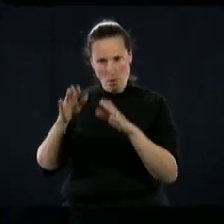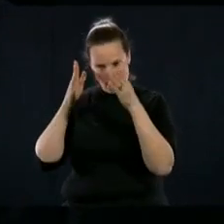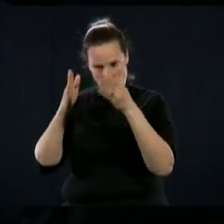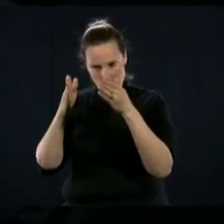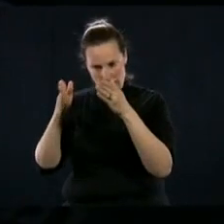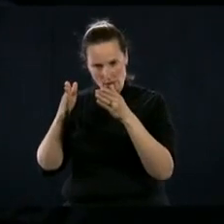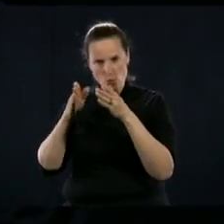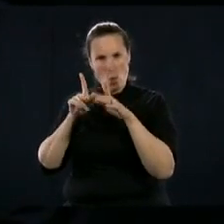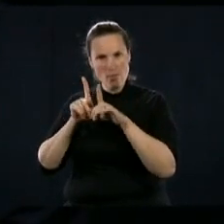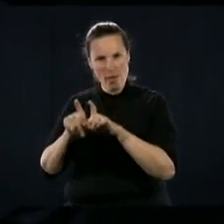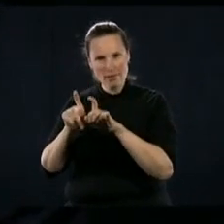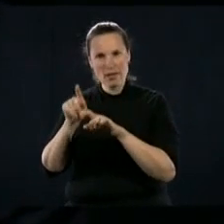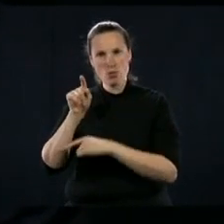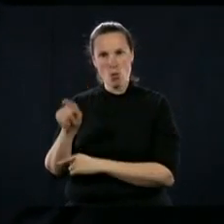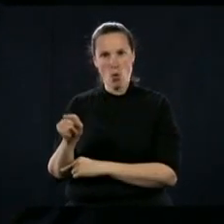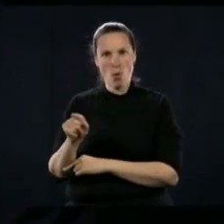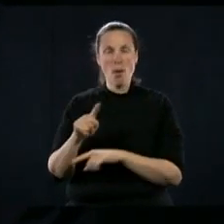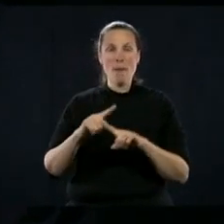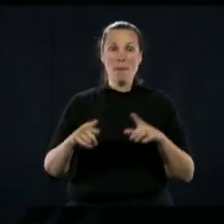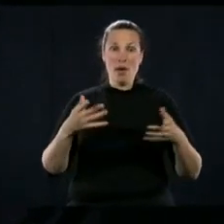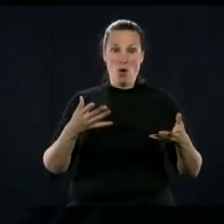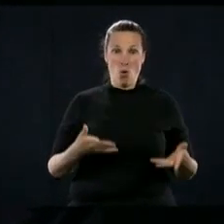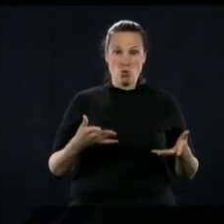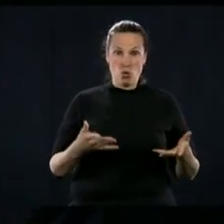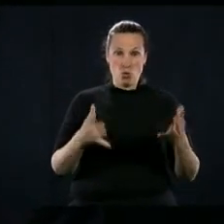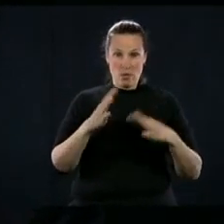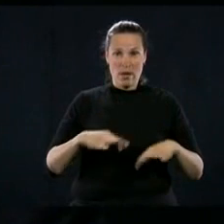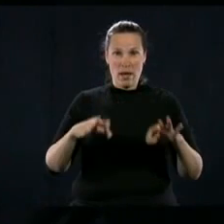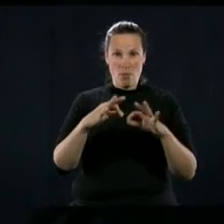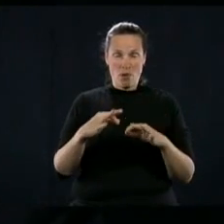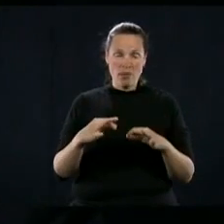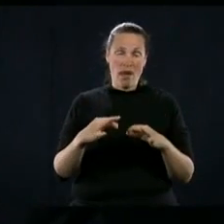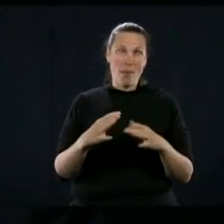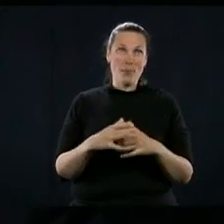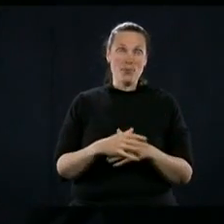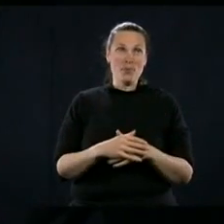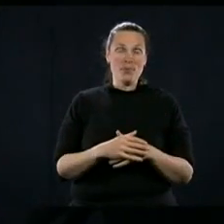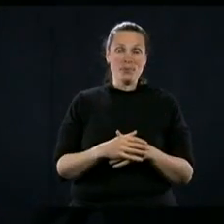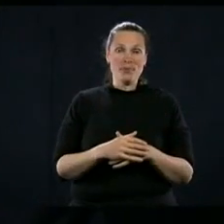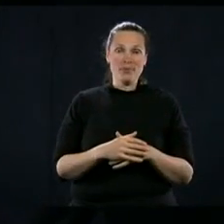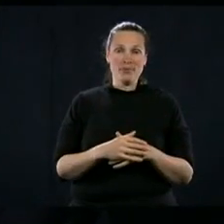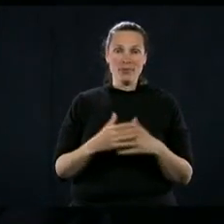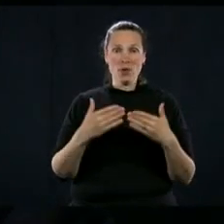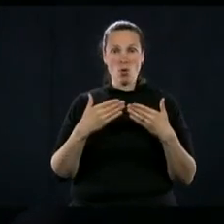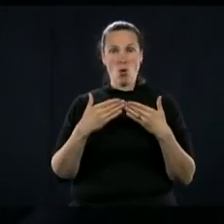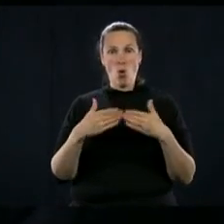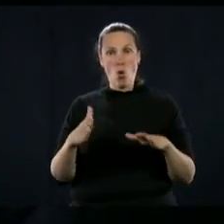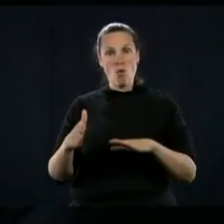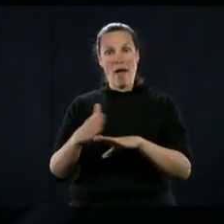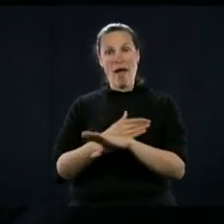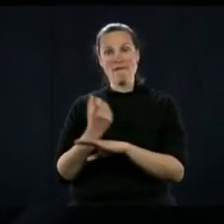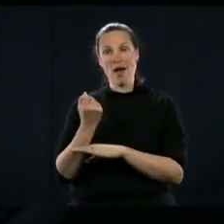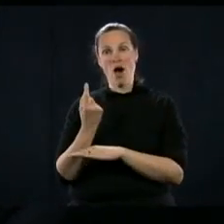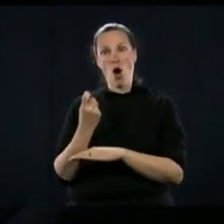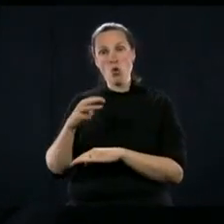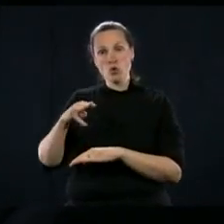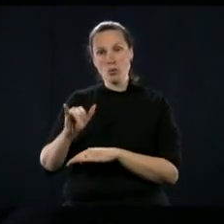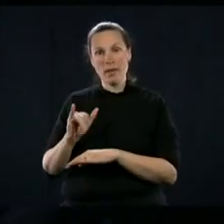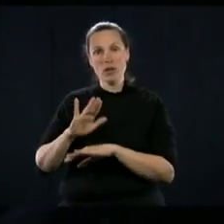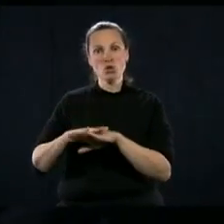can't tell you. What I can, however, declare today is that before